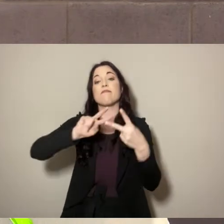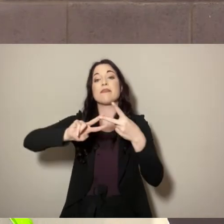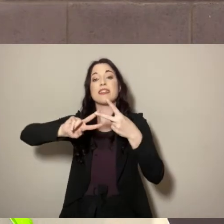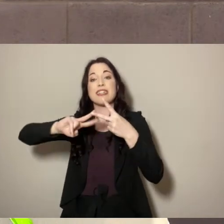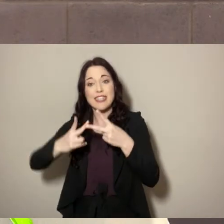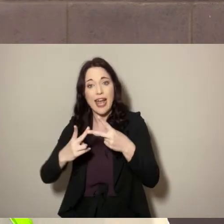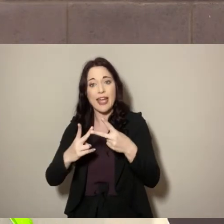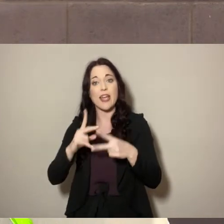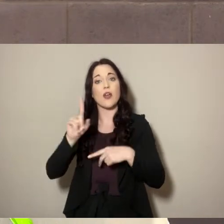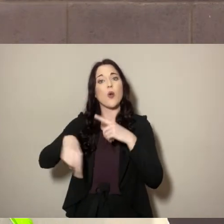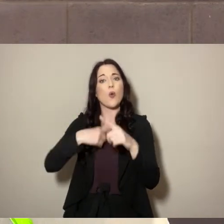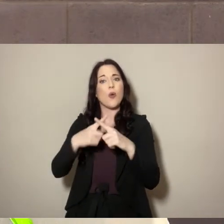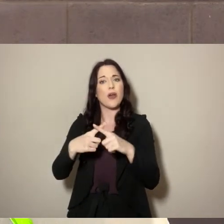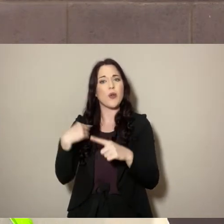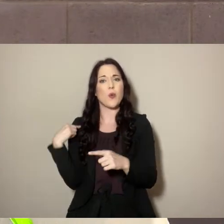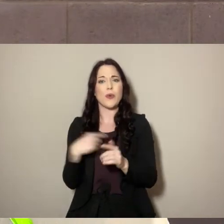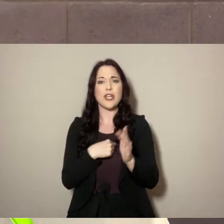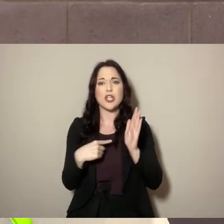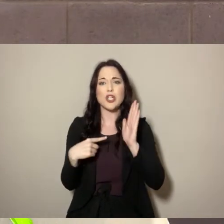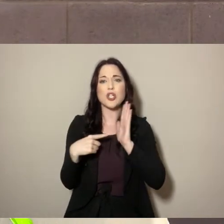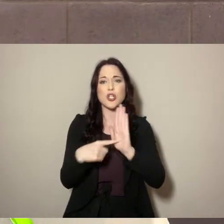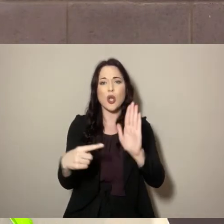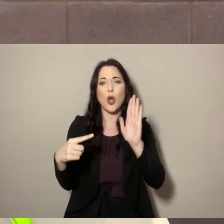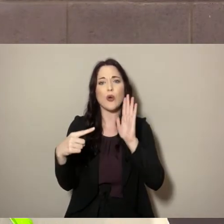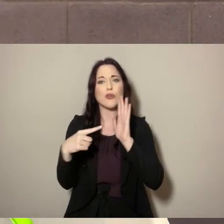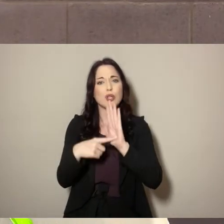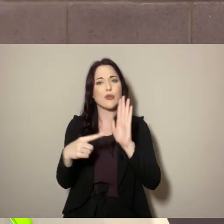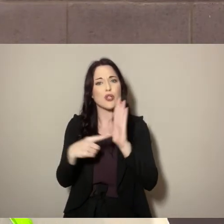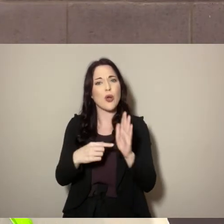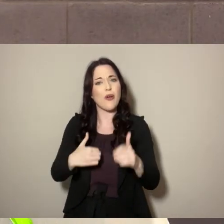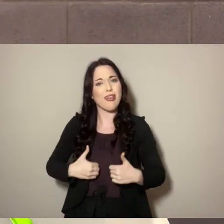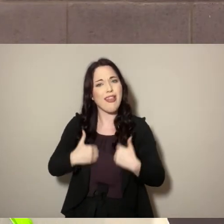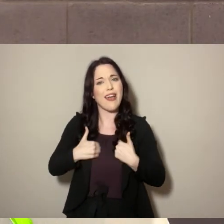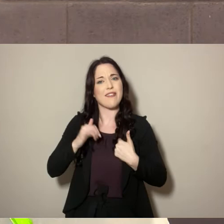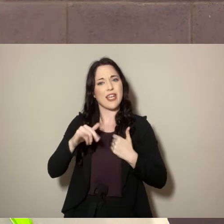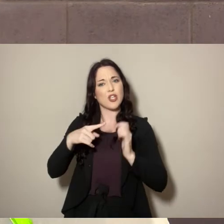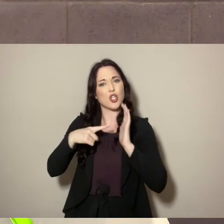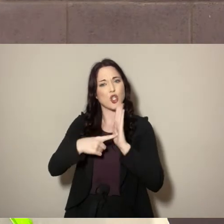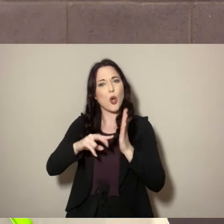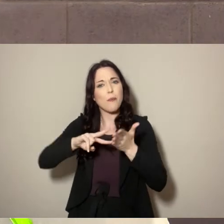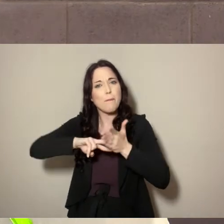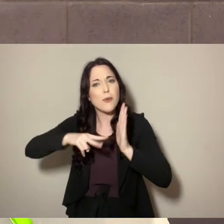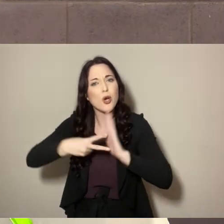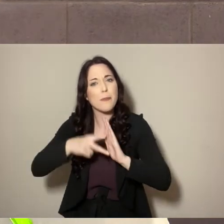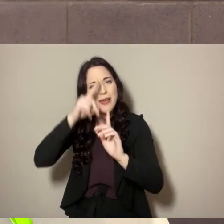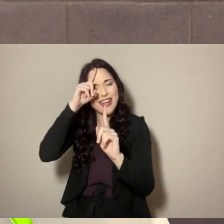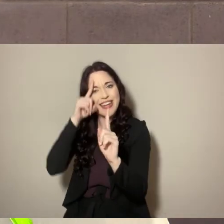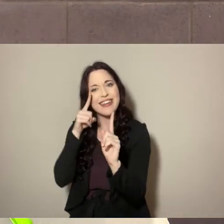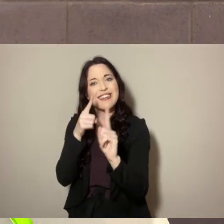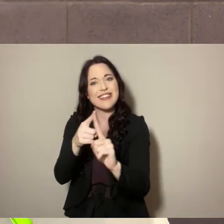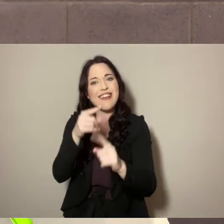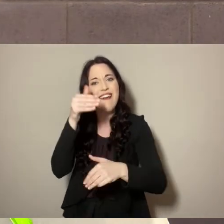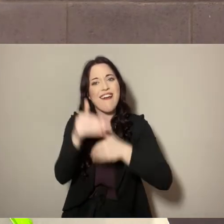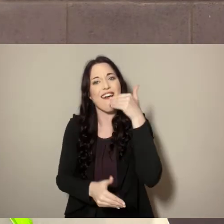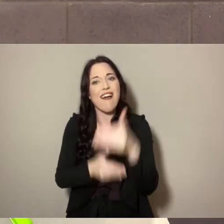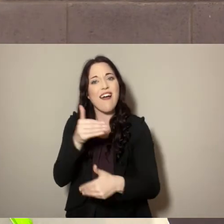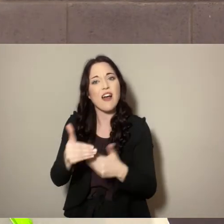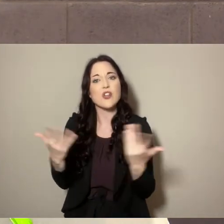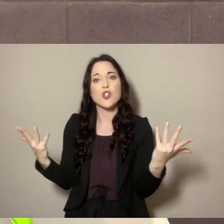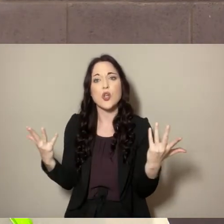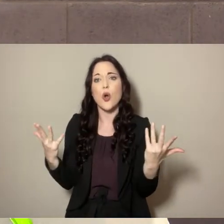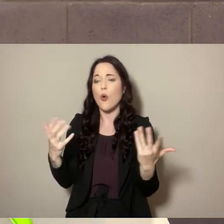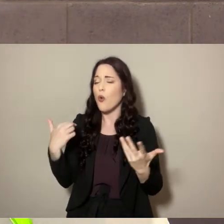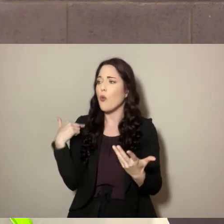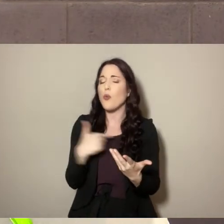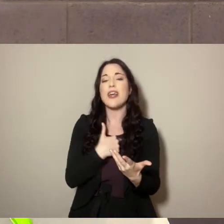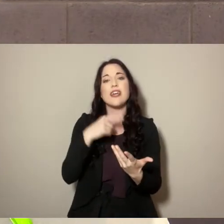blessed connection and deep trust. So let us choose to live for the remainder of our